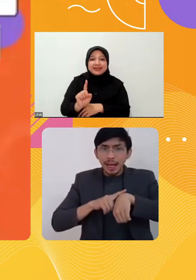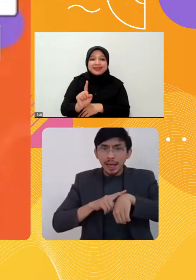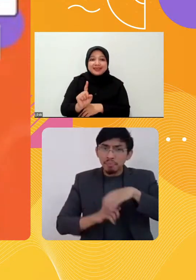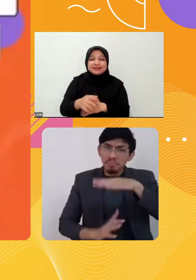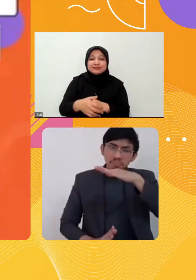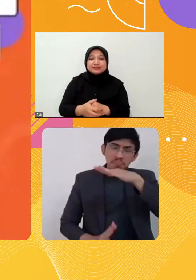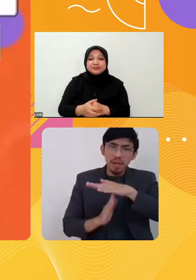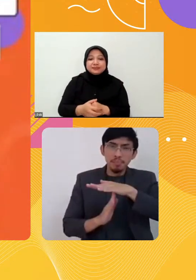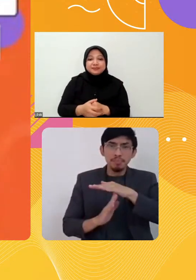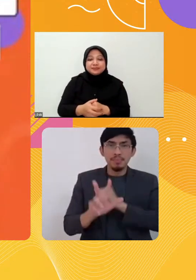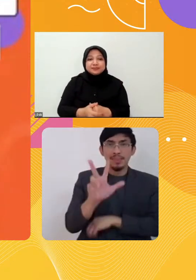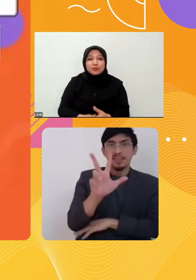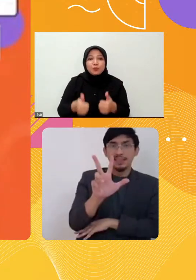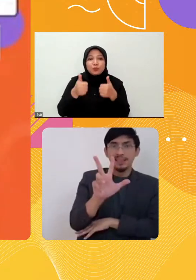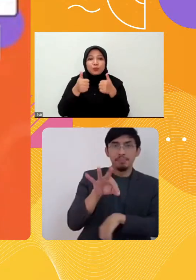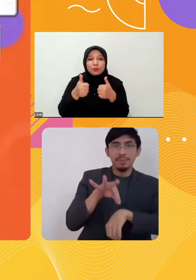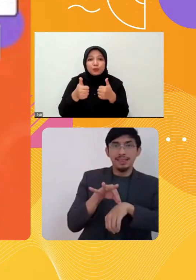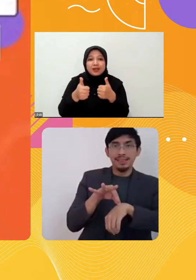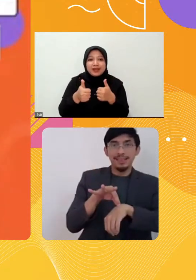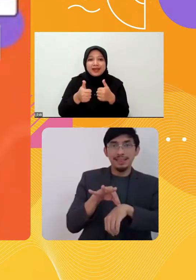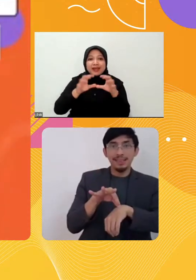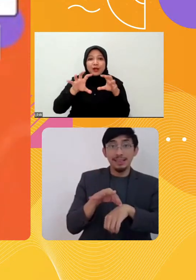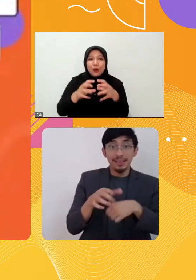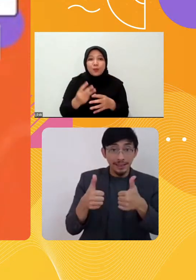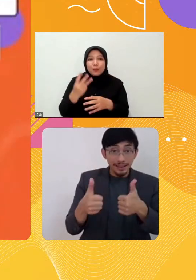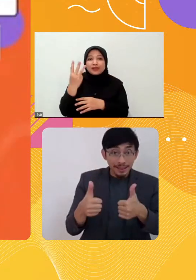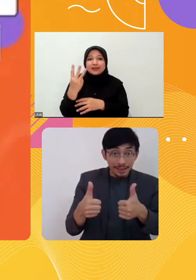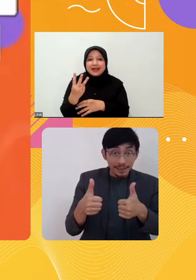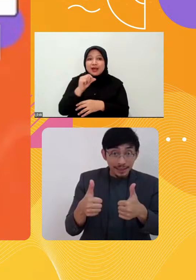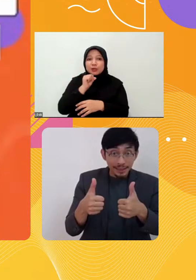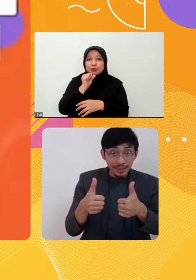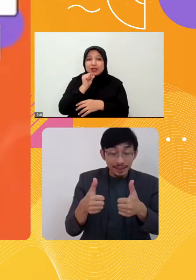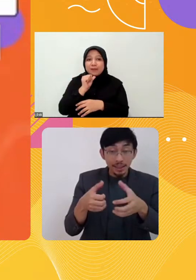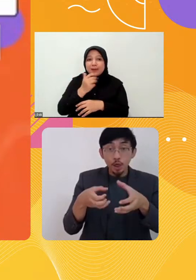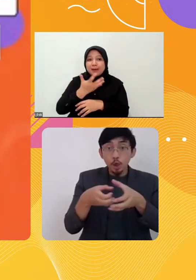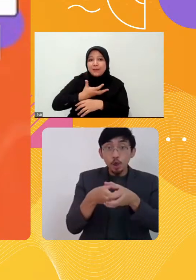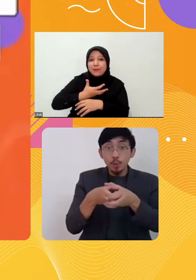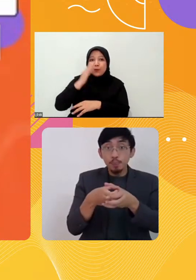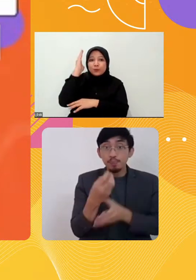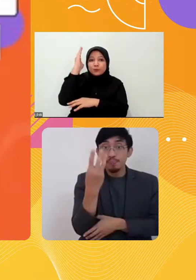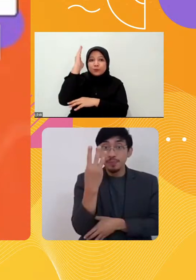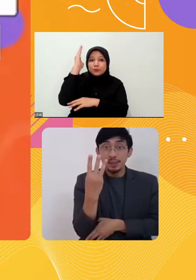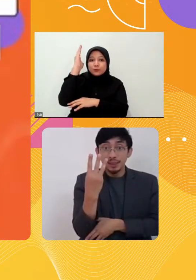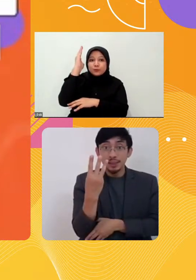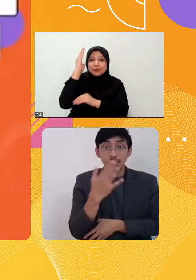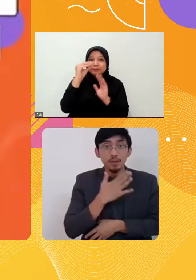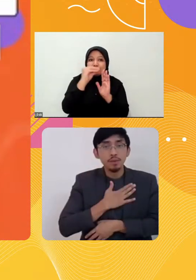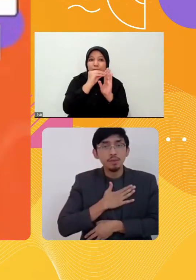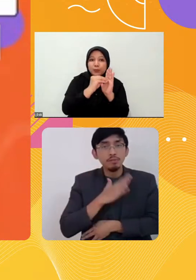So, from room number 3, who wants to deliver the discussion point?